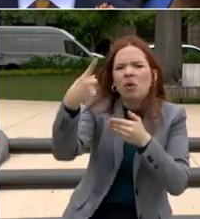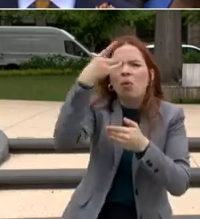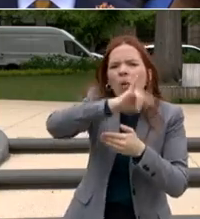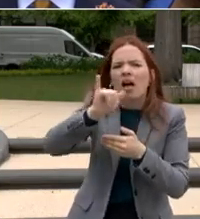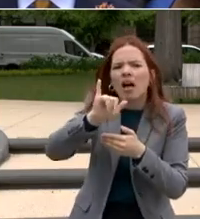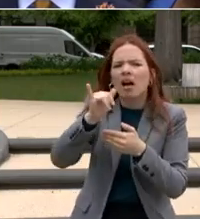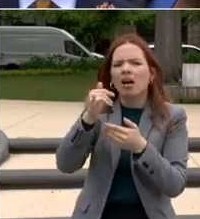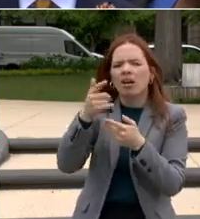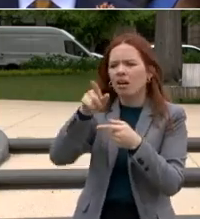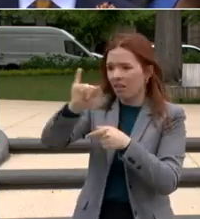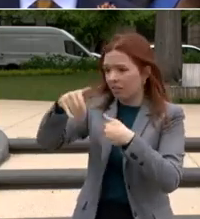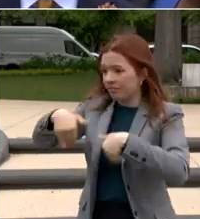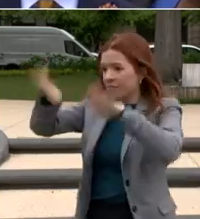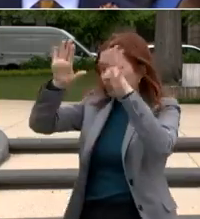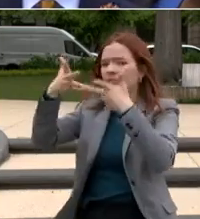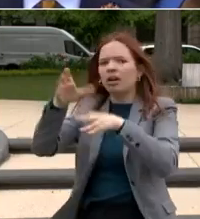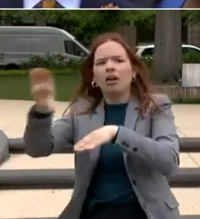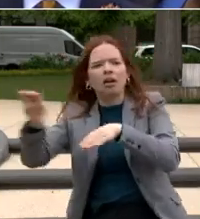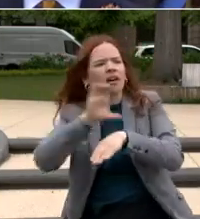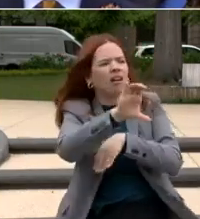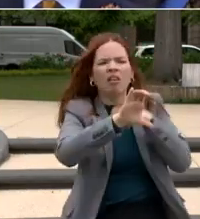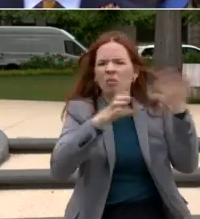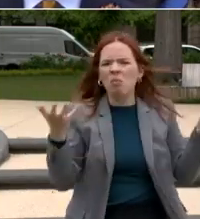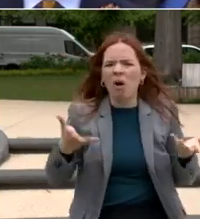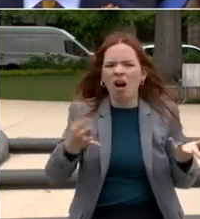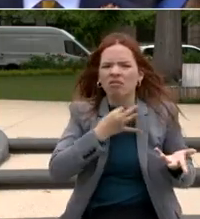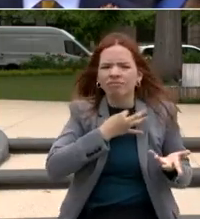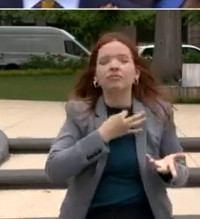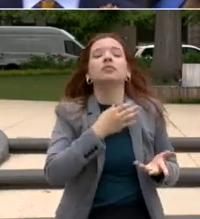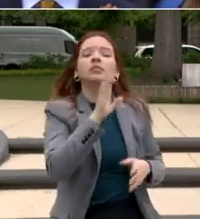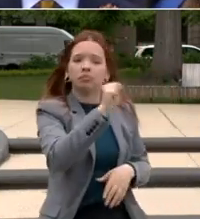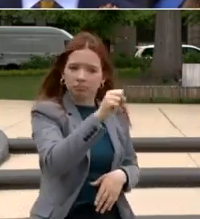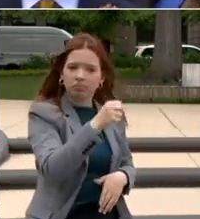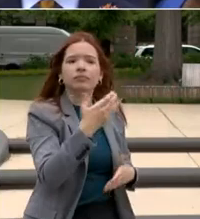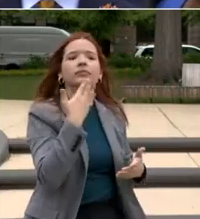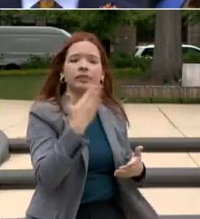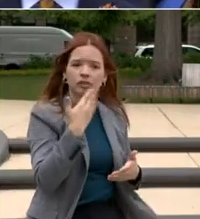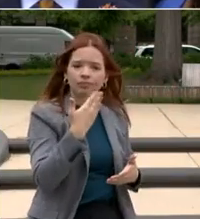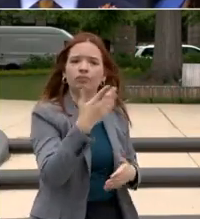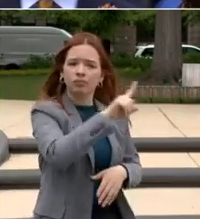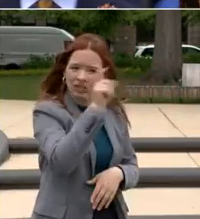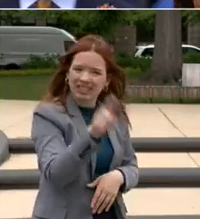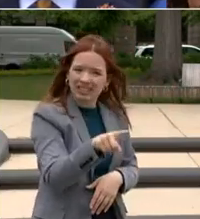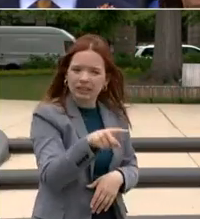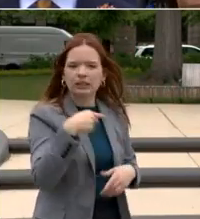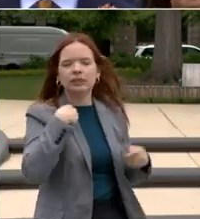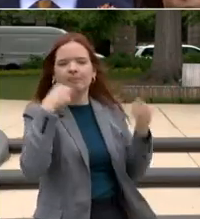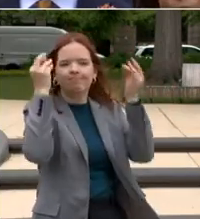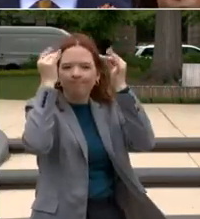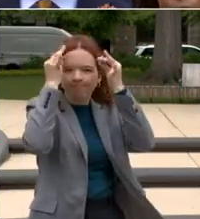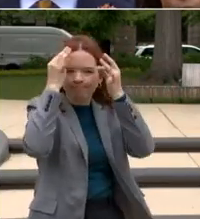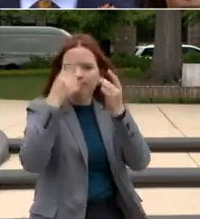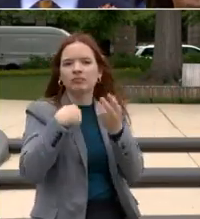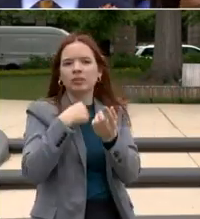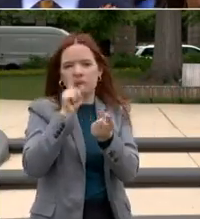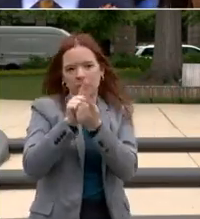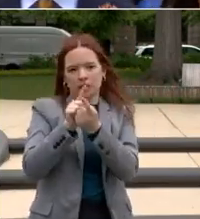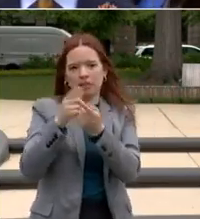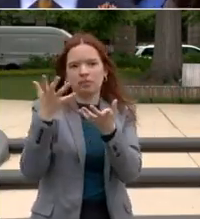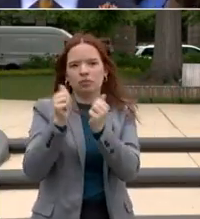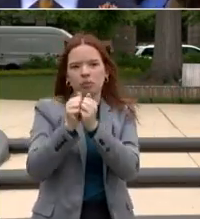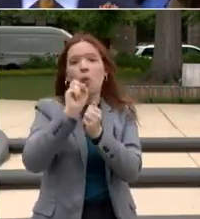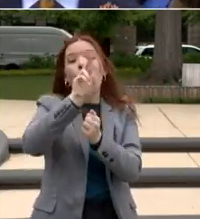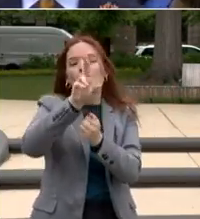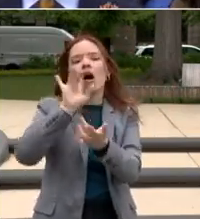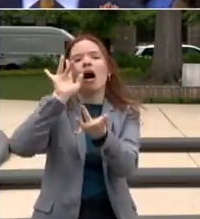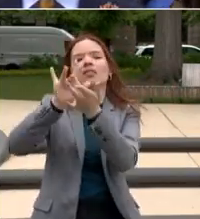possible? Sure. Well, thank you so much for the question. I have either spoken with, met with, or reached out to 100%